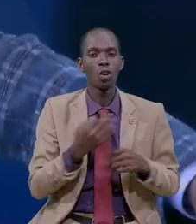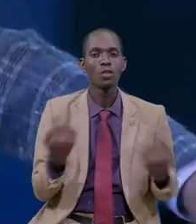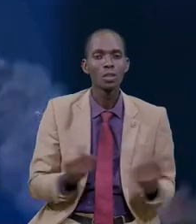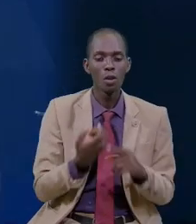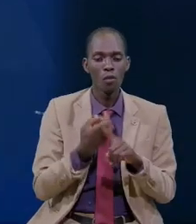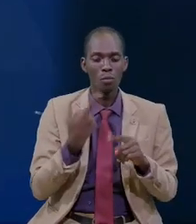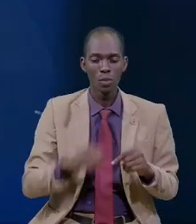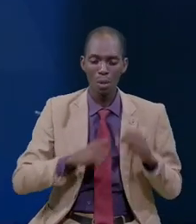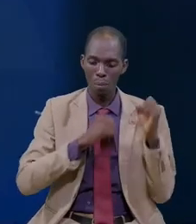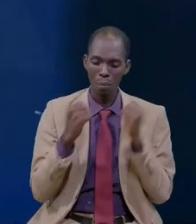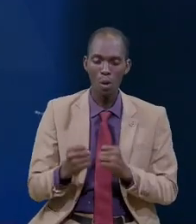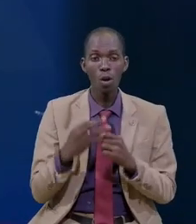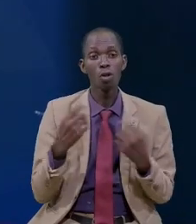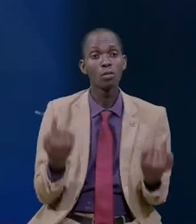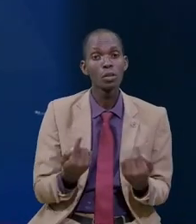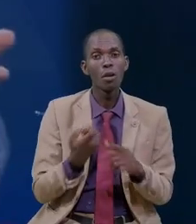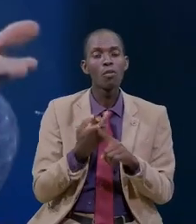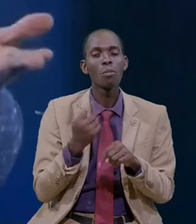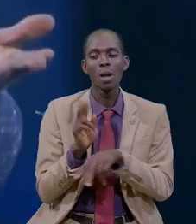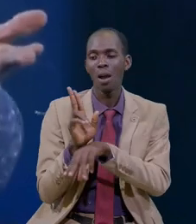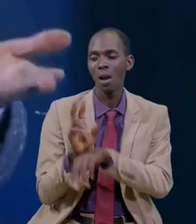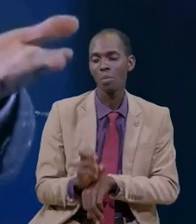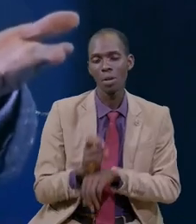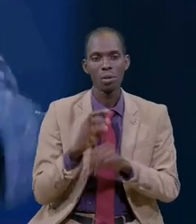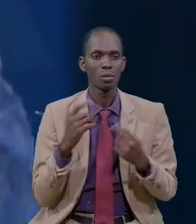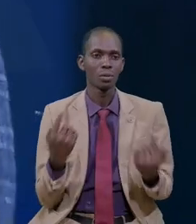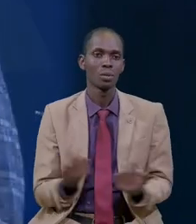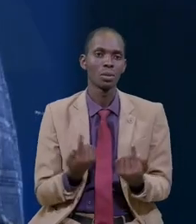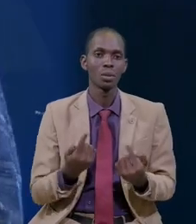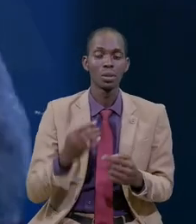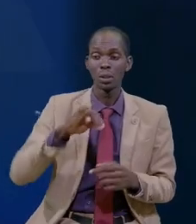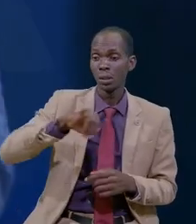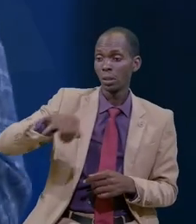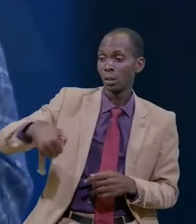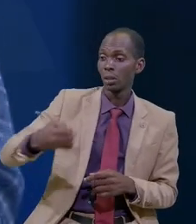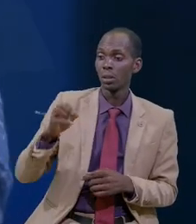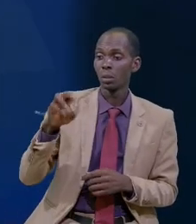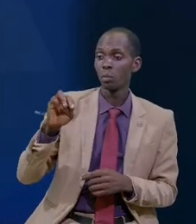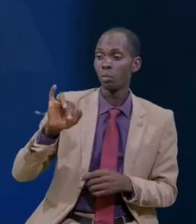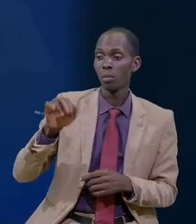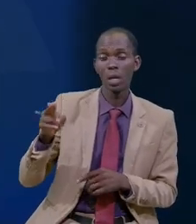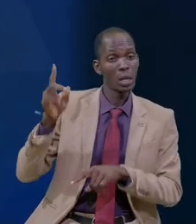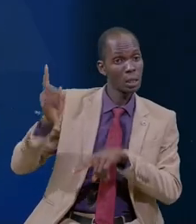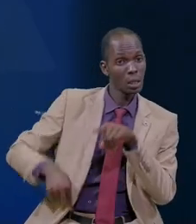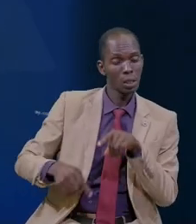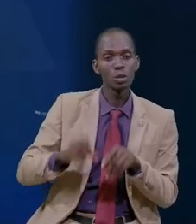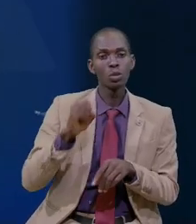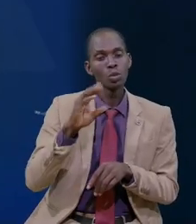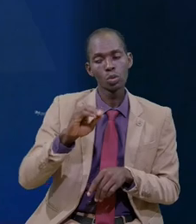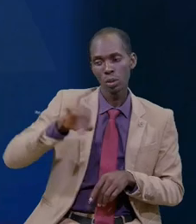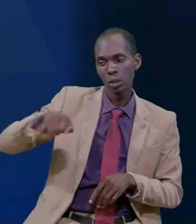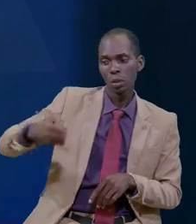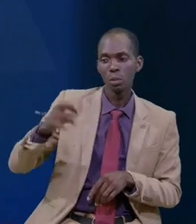of sin, and from the habit of sin. Jeremiah could not do that, and so he prayed, save me,